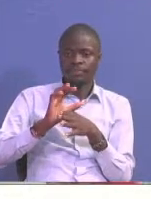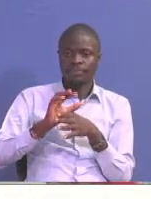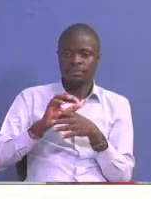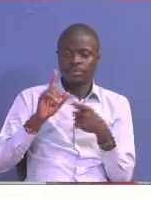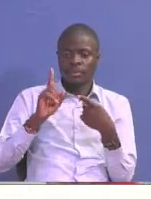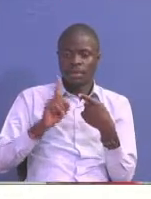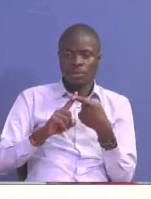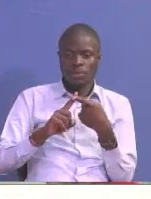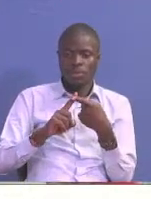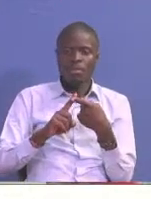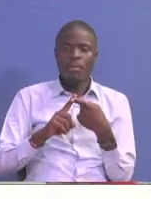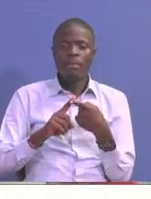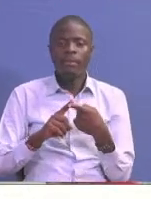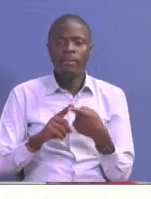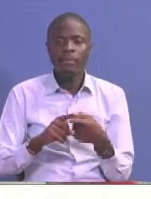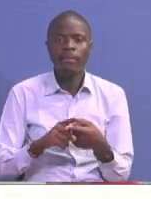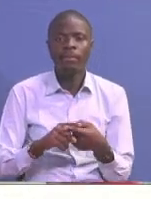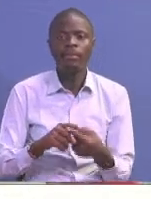to